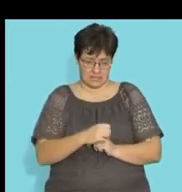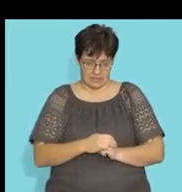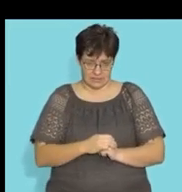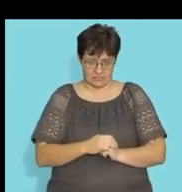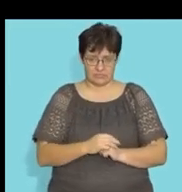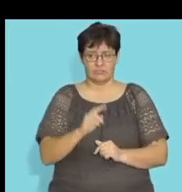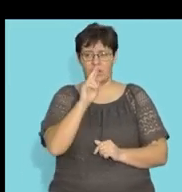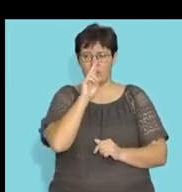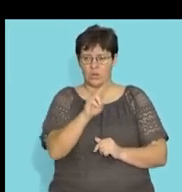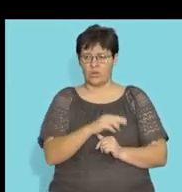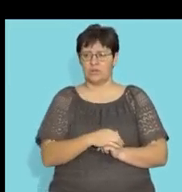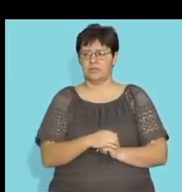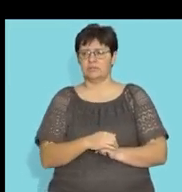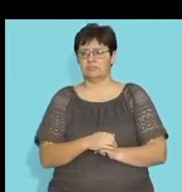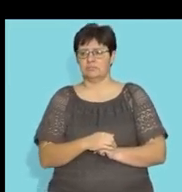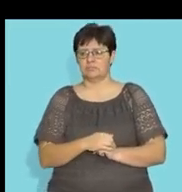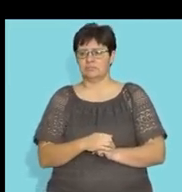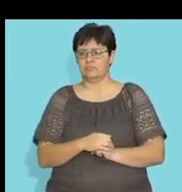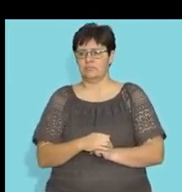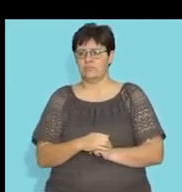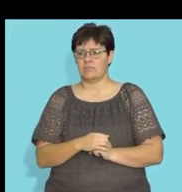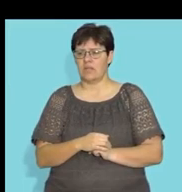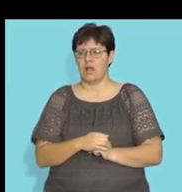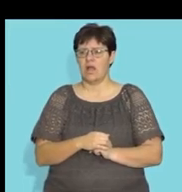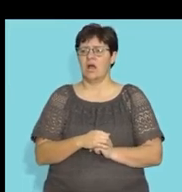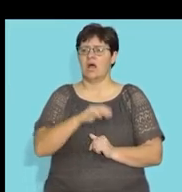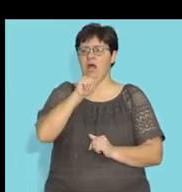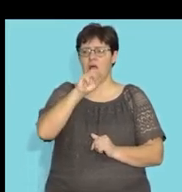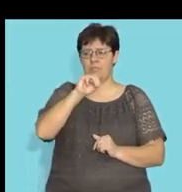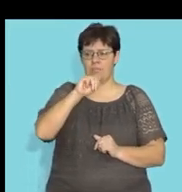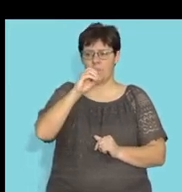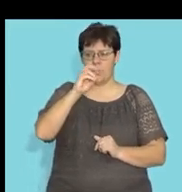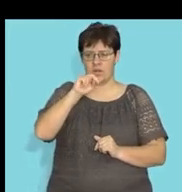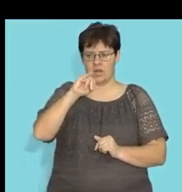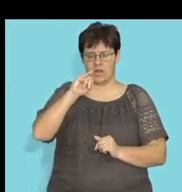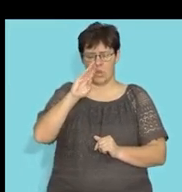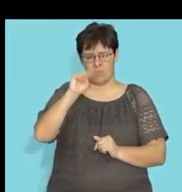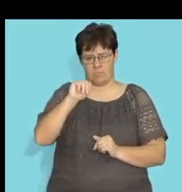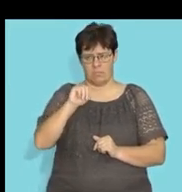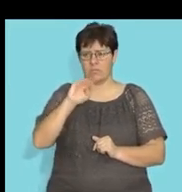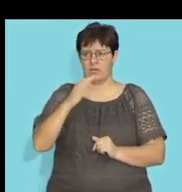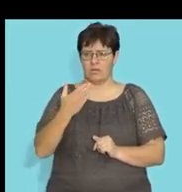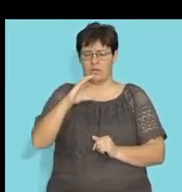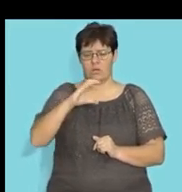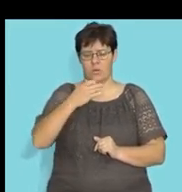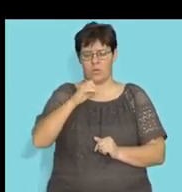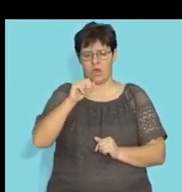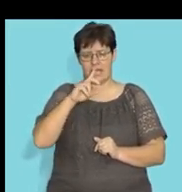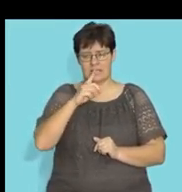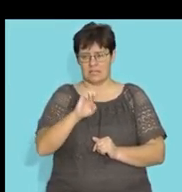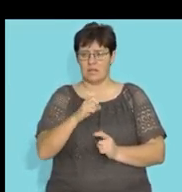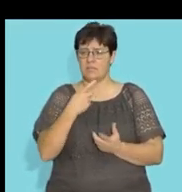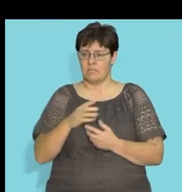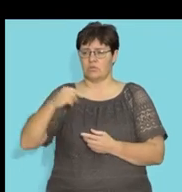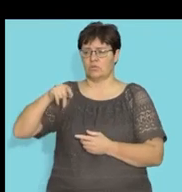When we look at ammonium chloride, now ammonium chloride is a salt, and firstly you must be able to tell us